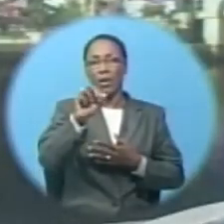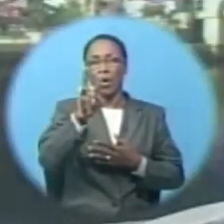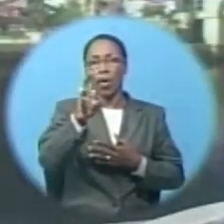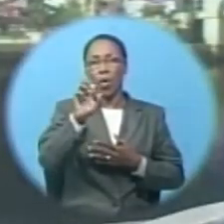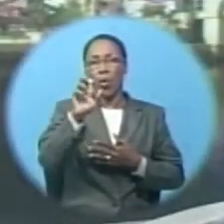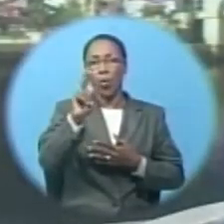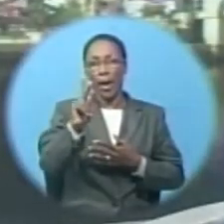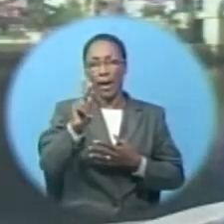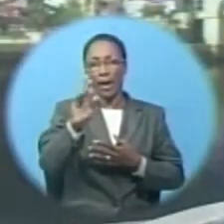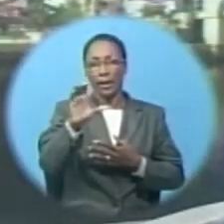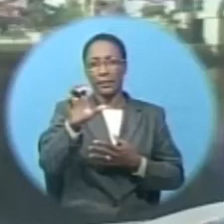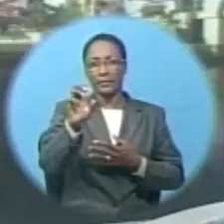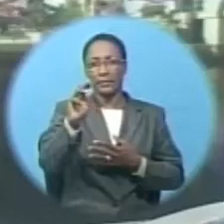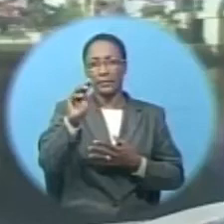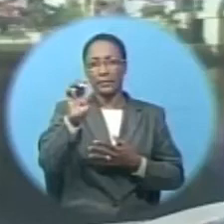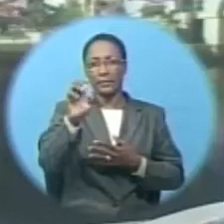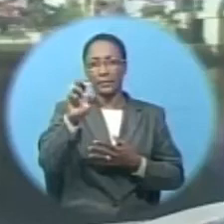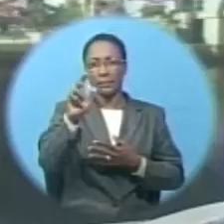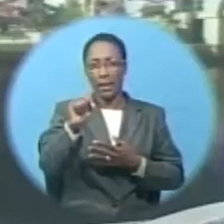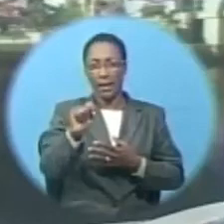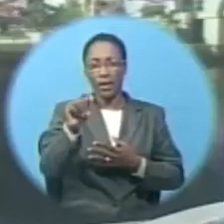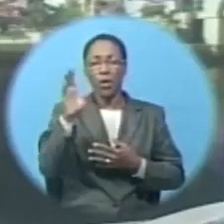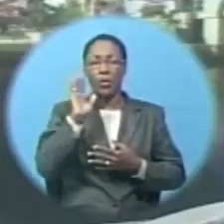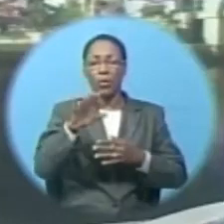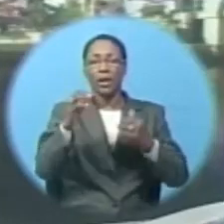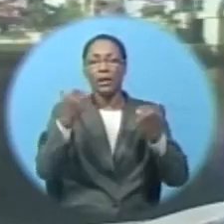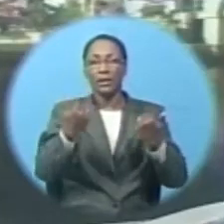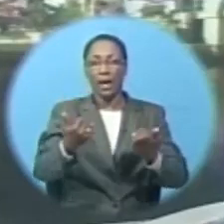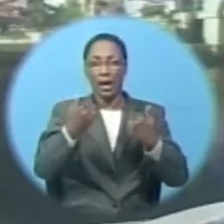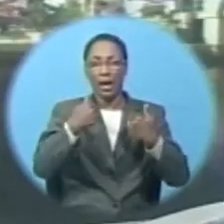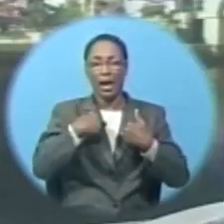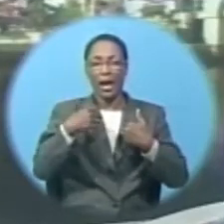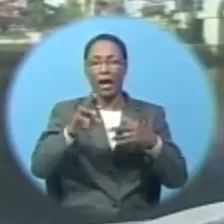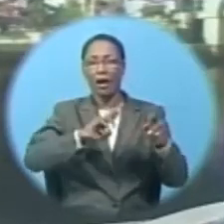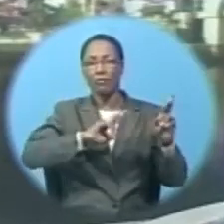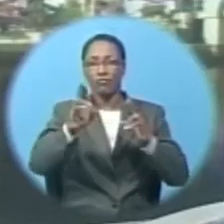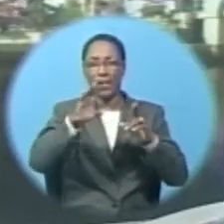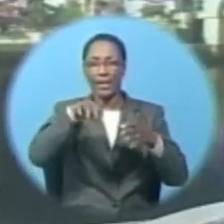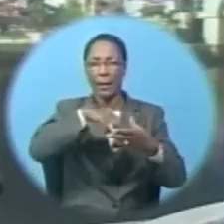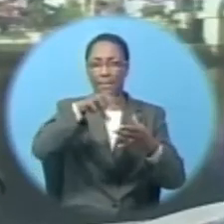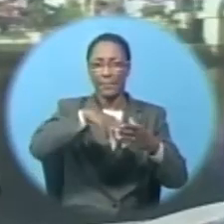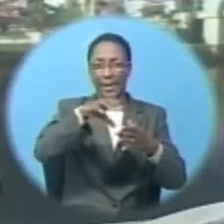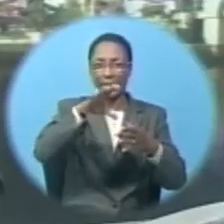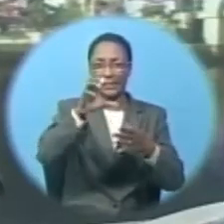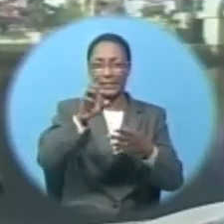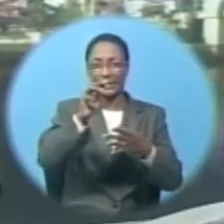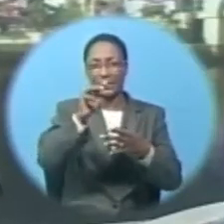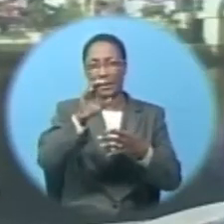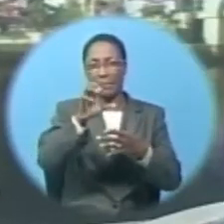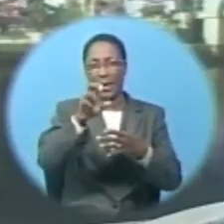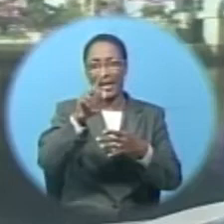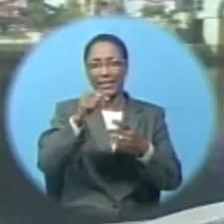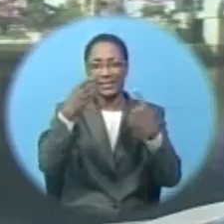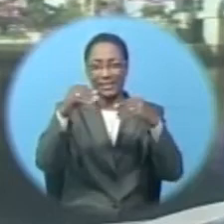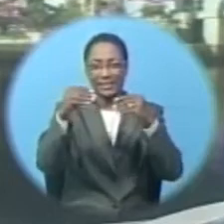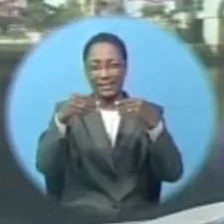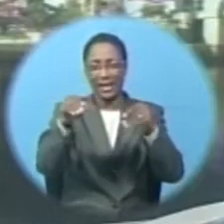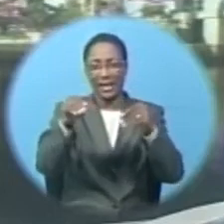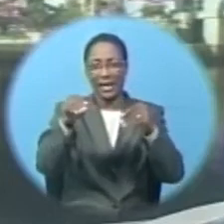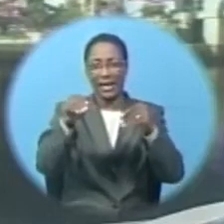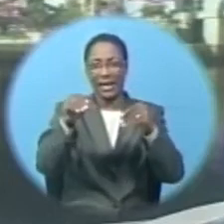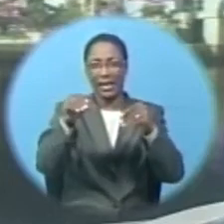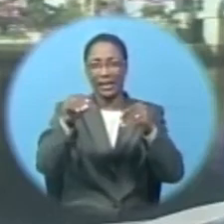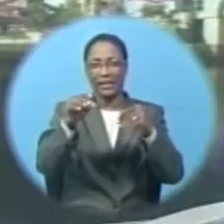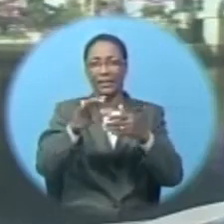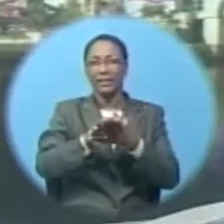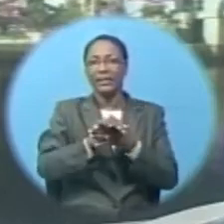Arawak Cement Limited is the latest entry in the ready-mix cement market. Marketing manager Juan Bodeja says the move by the